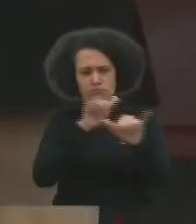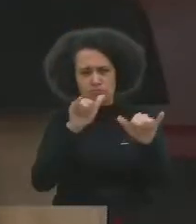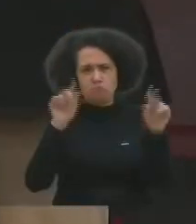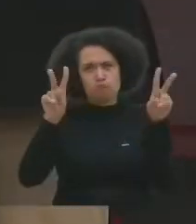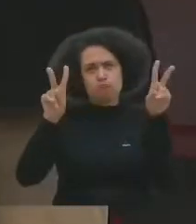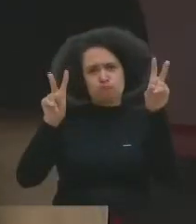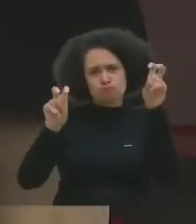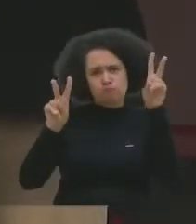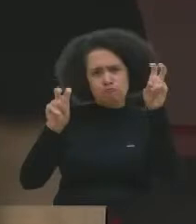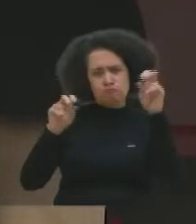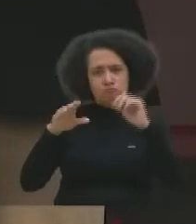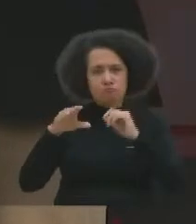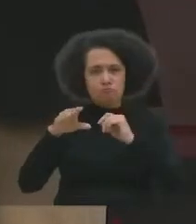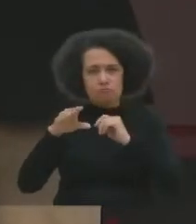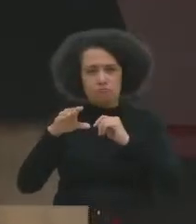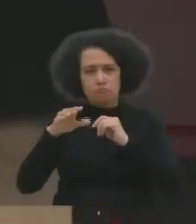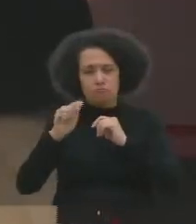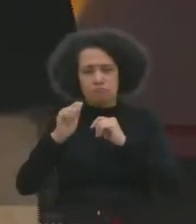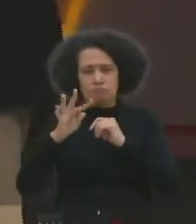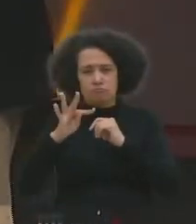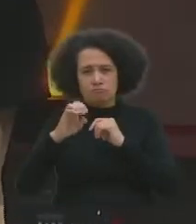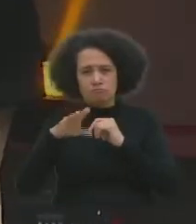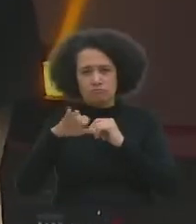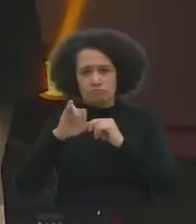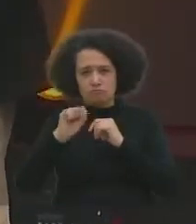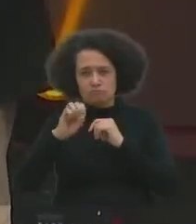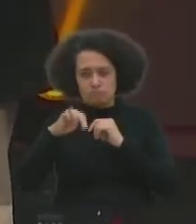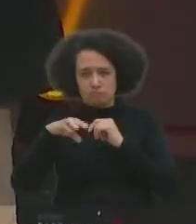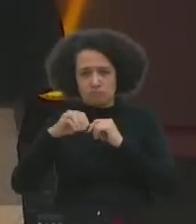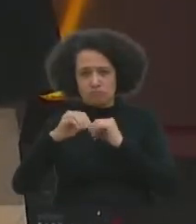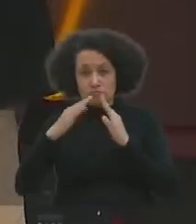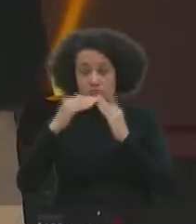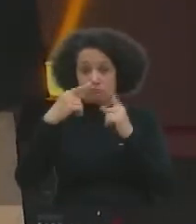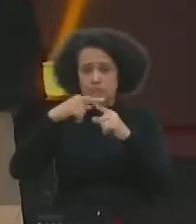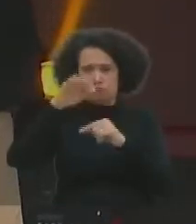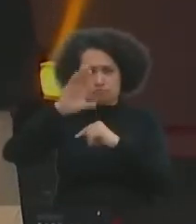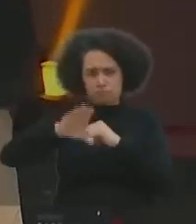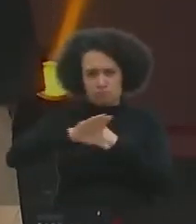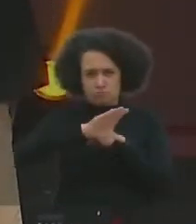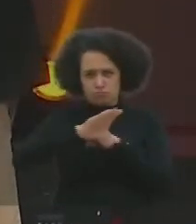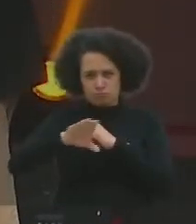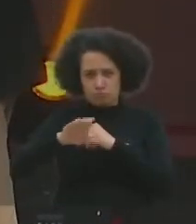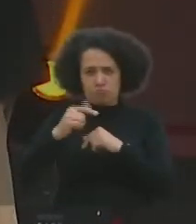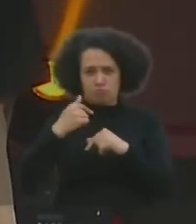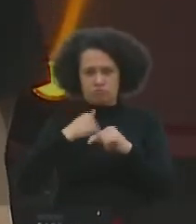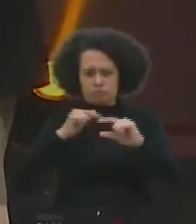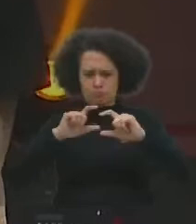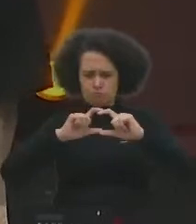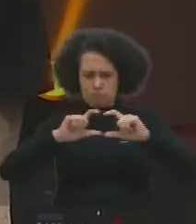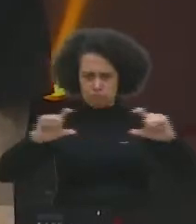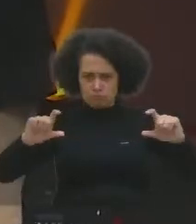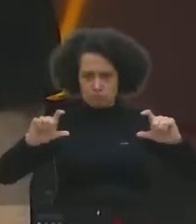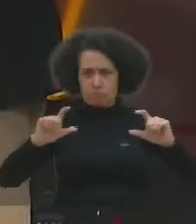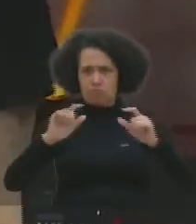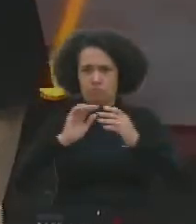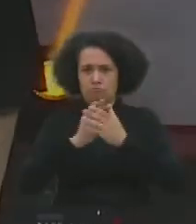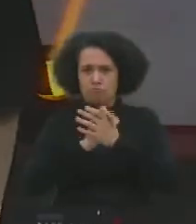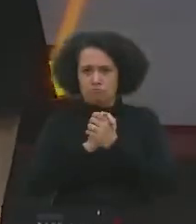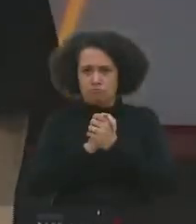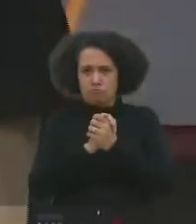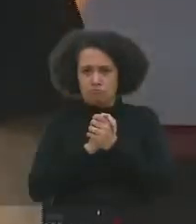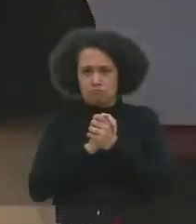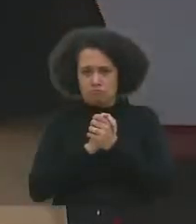do Catecismo da Igreja Católica. I will paraphrase, not read all. Então eu vou parafrasear, não vai ser literal. But we're told